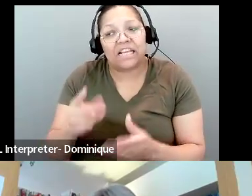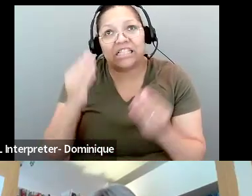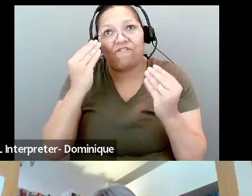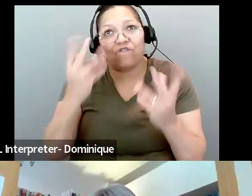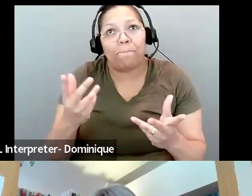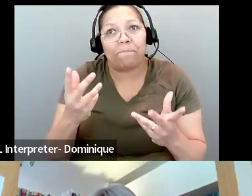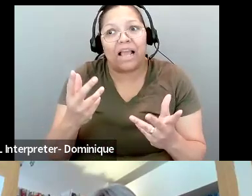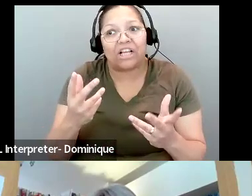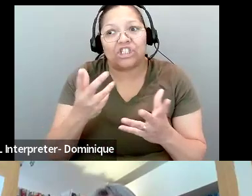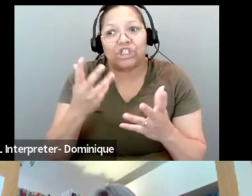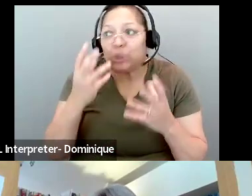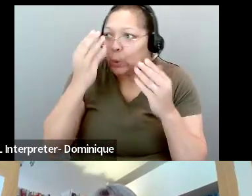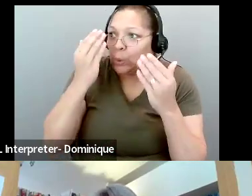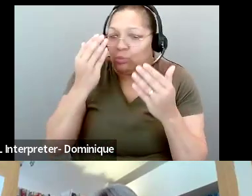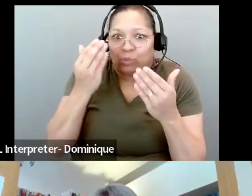right?